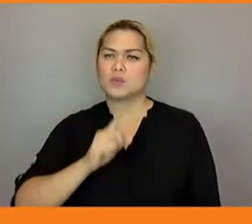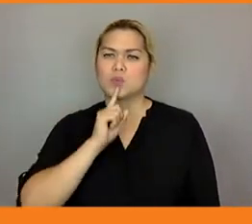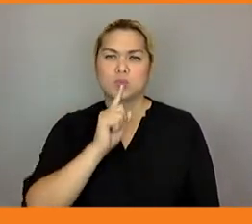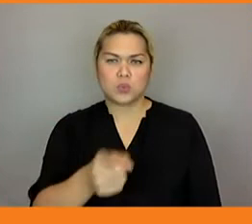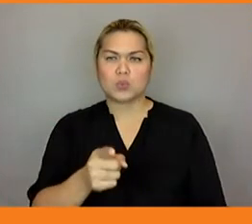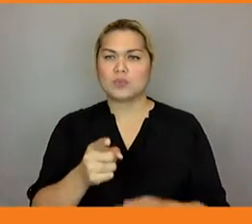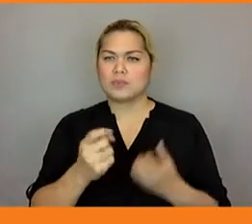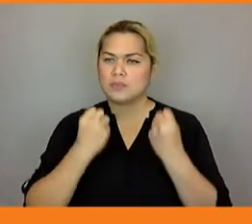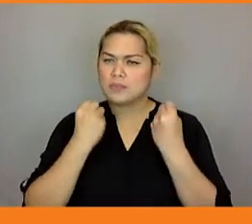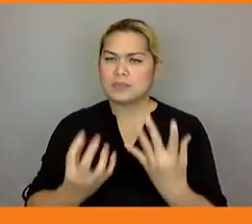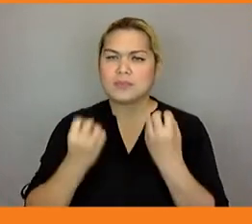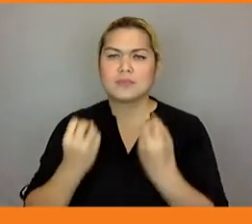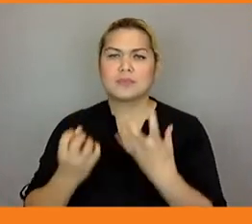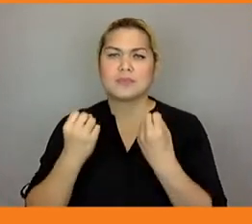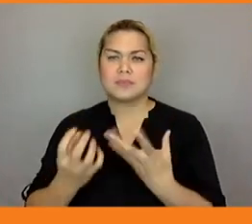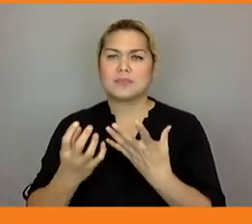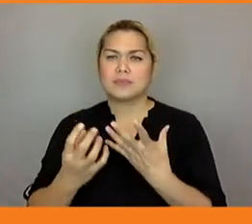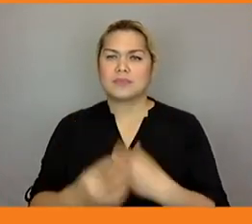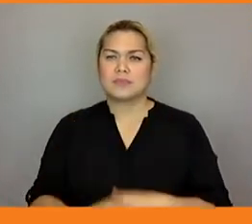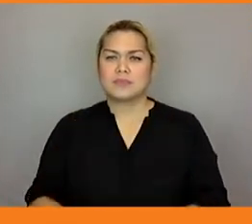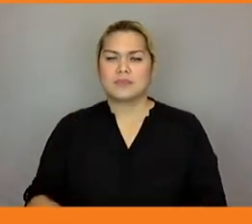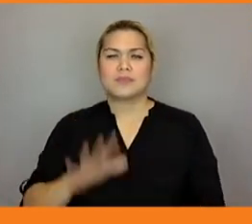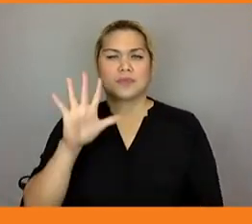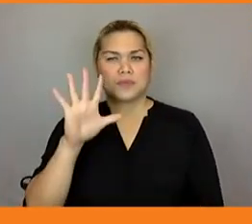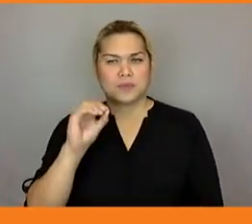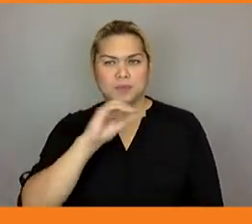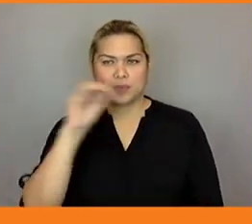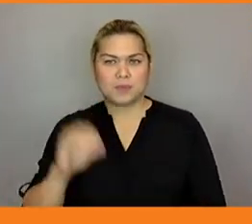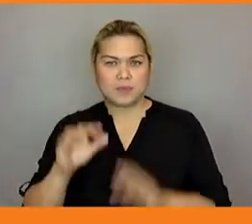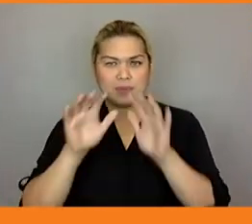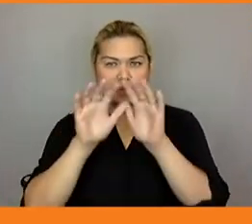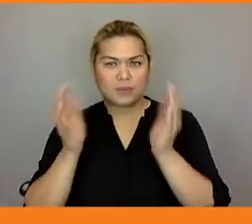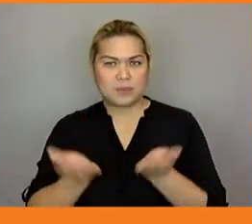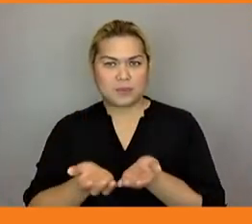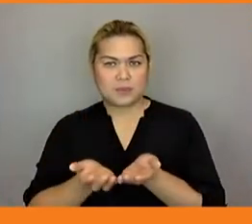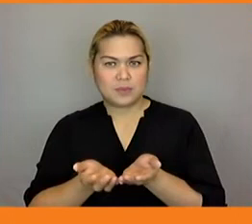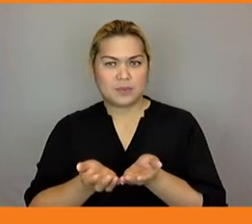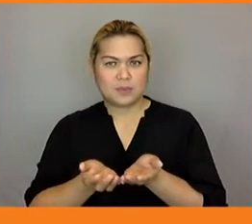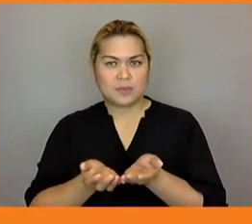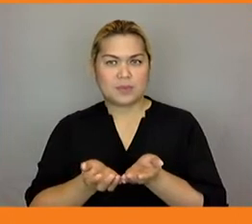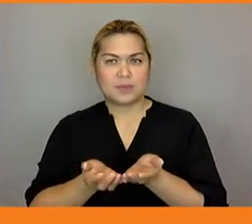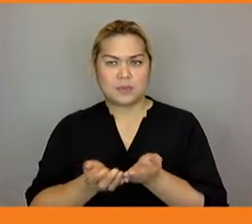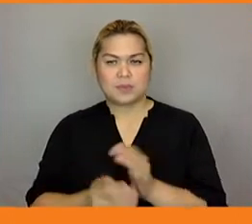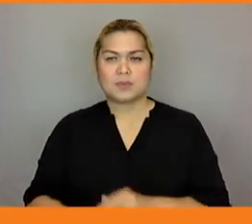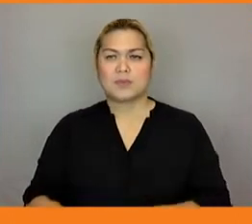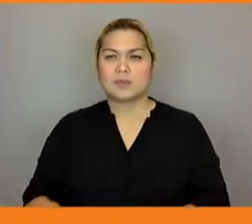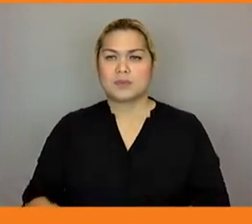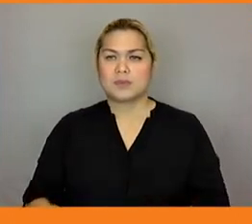50% of global greenhouse gas emissions. And also, it's true that this region